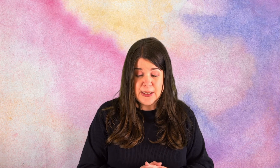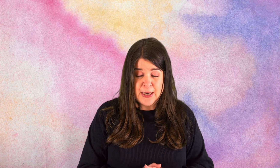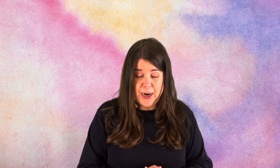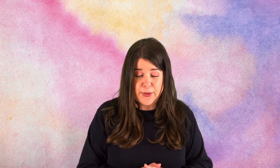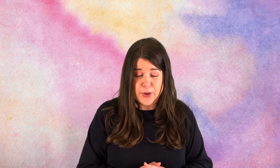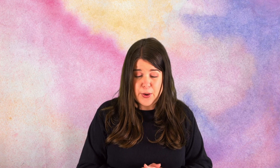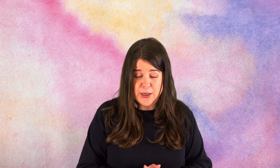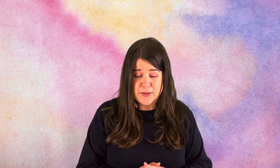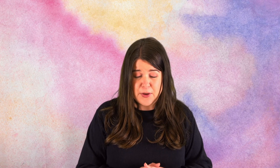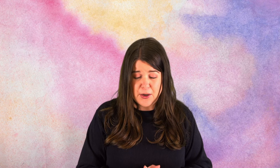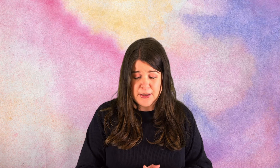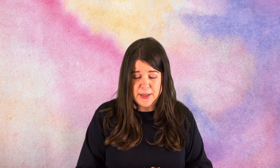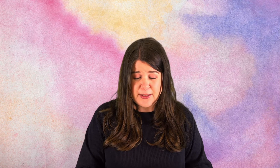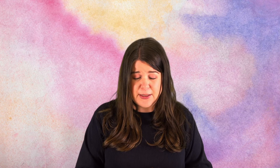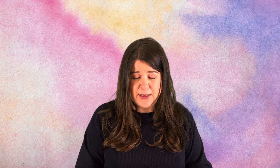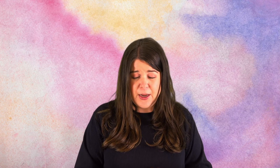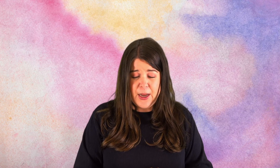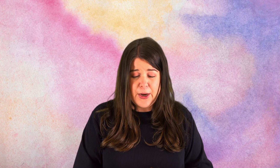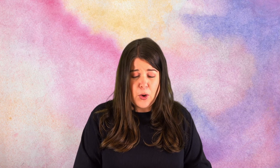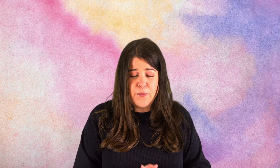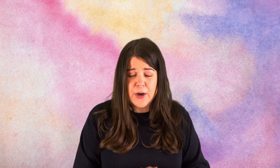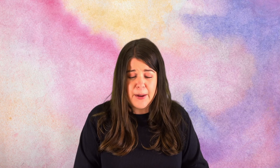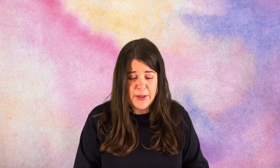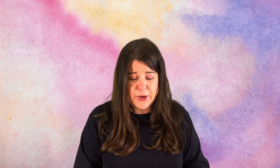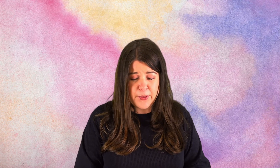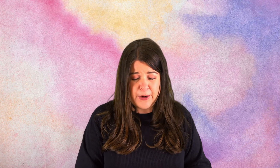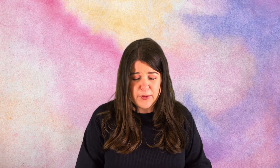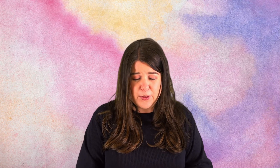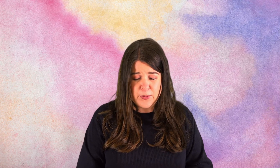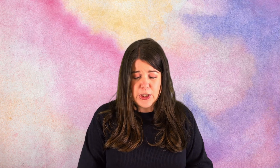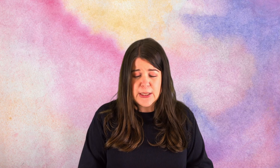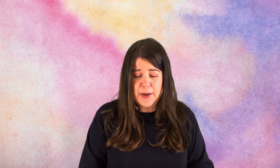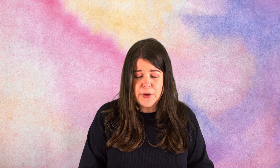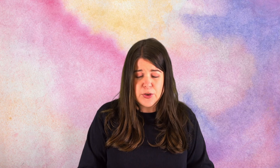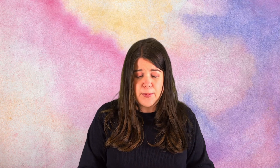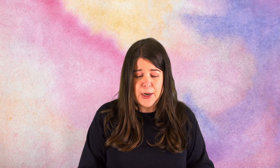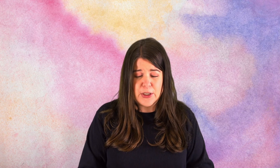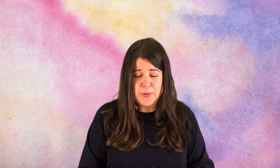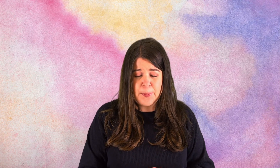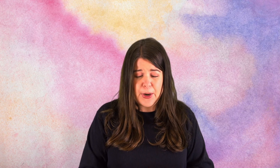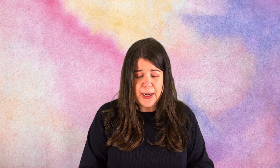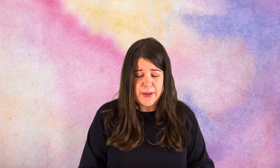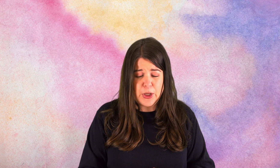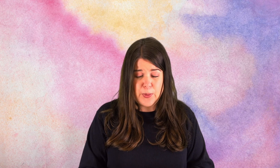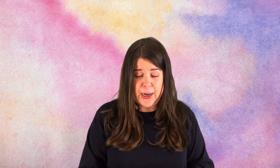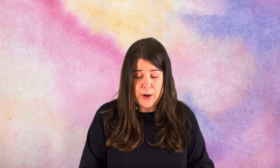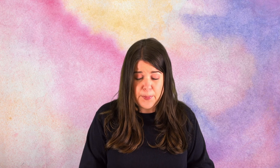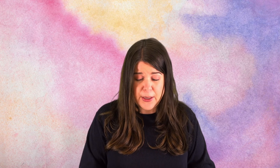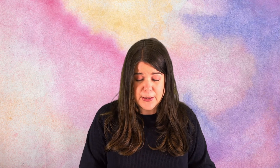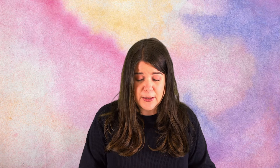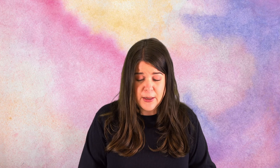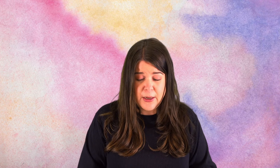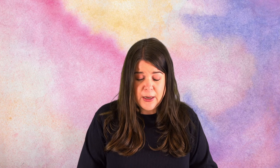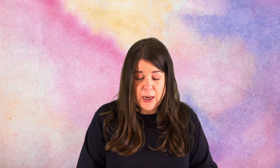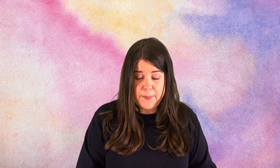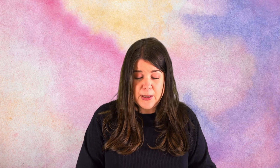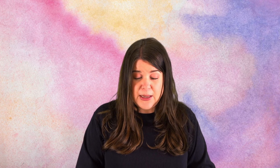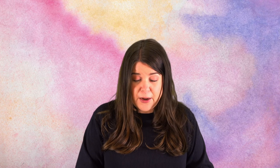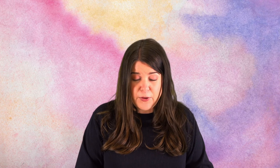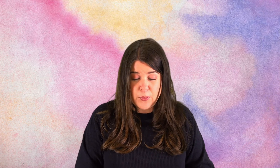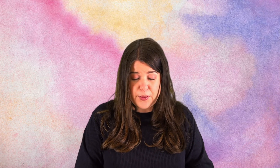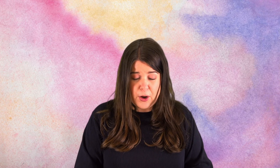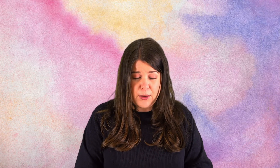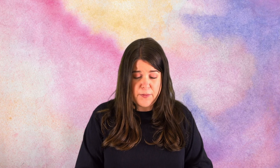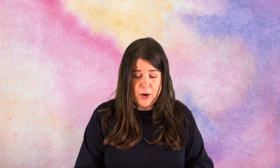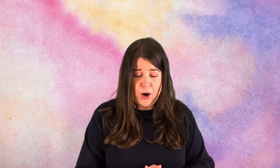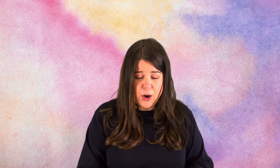Jesus, to die on the cross for our sins and overcoming the grave, Lord. We just love you so much, and we pray that you would help us